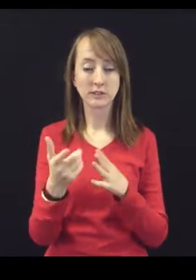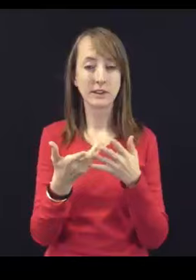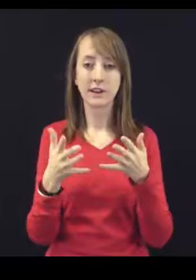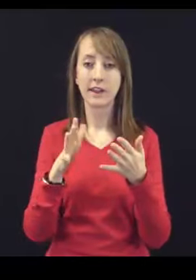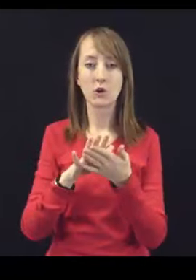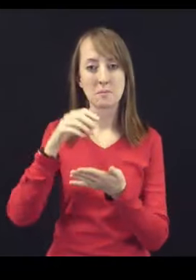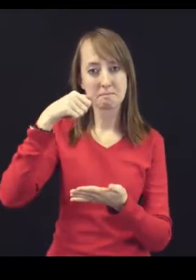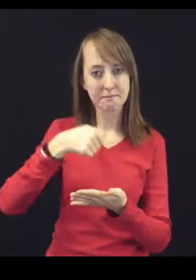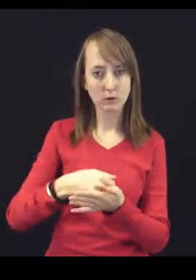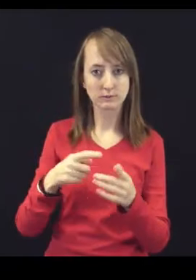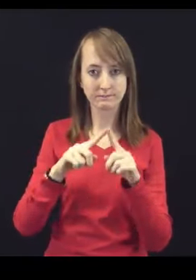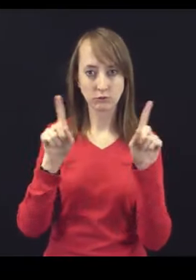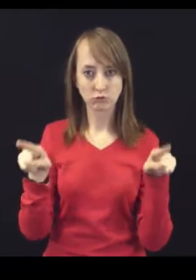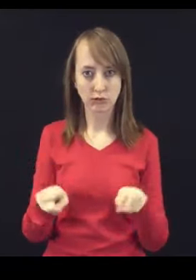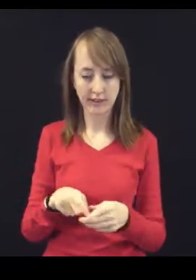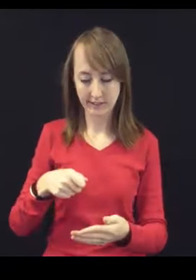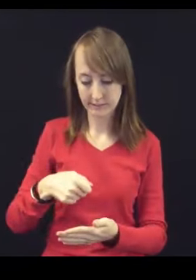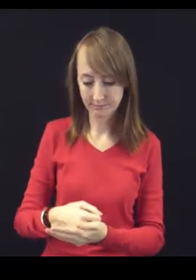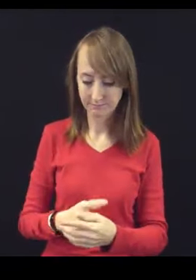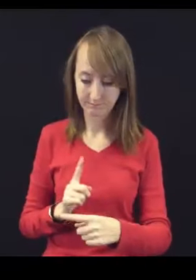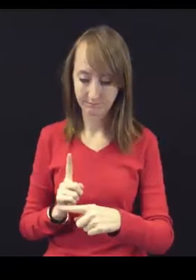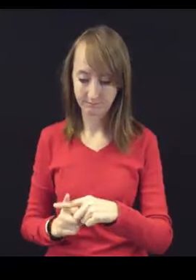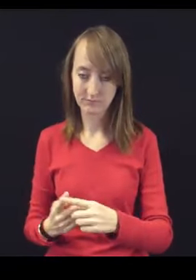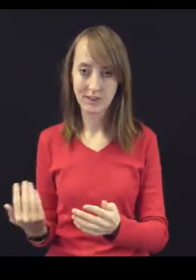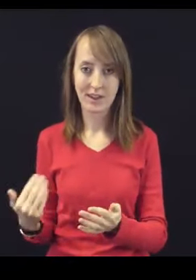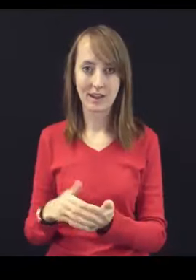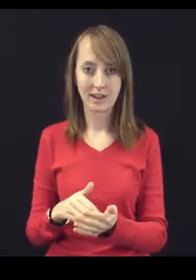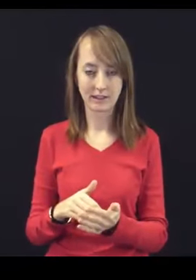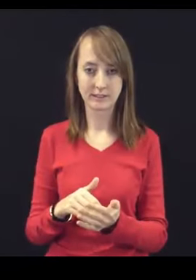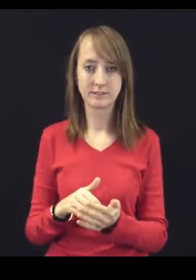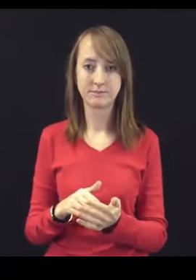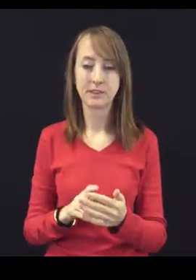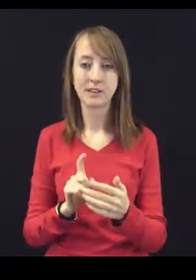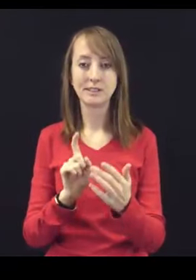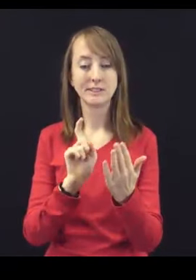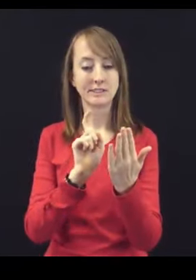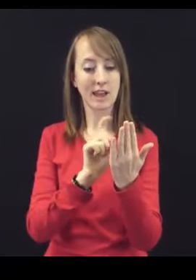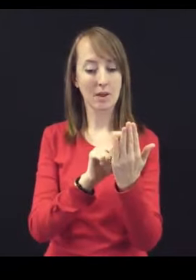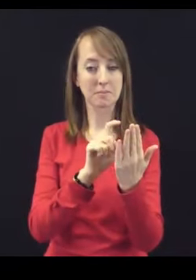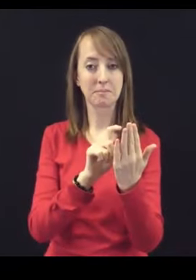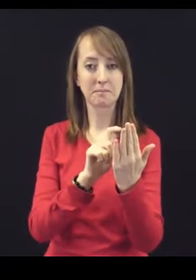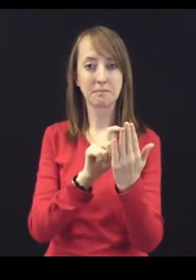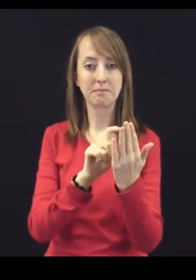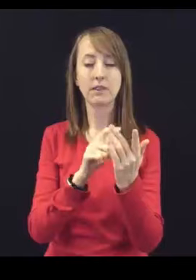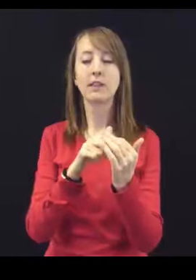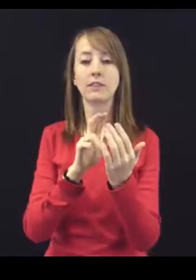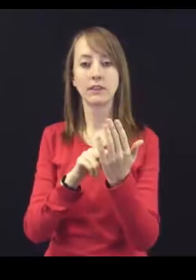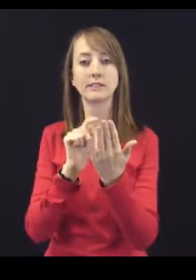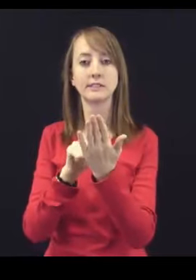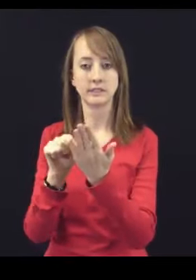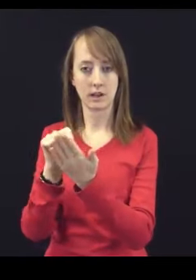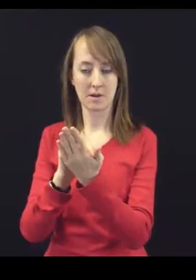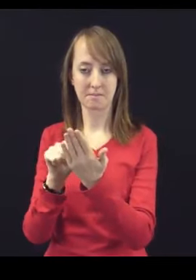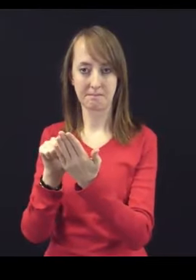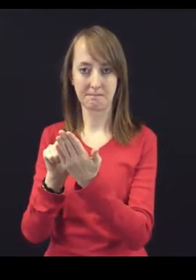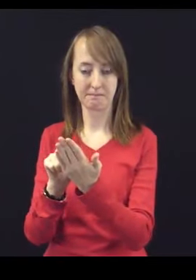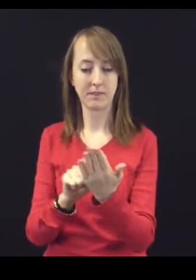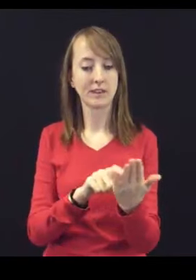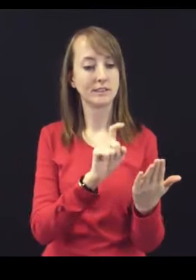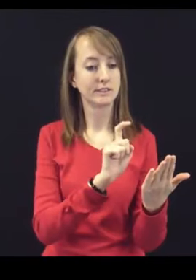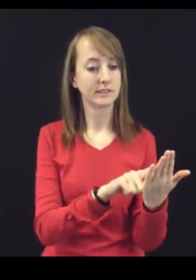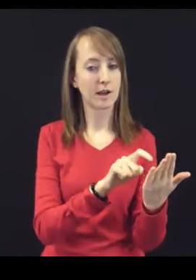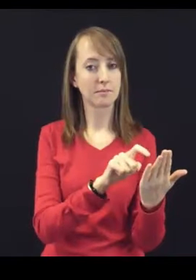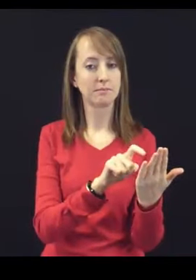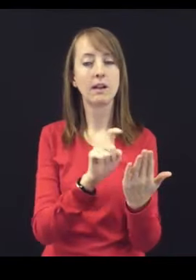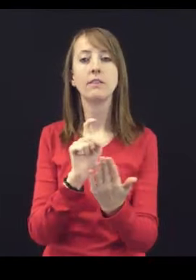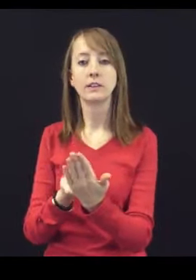entered for the selected contact on the right-hand side of the screen. You can choose to enter as many pieces of information as you like, so don't